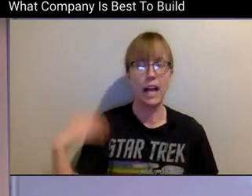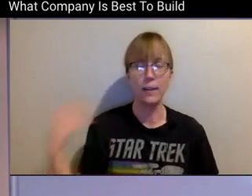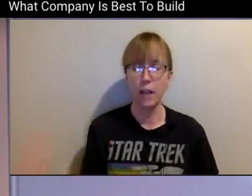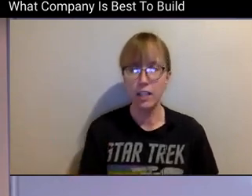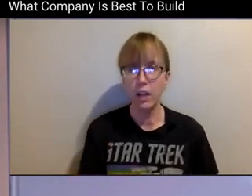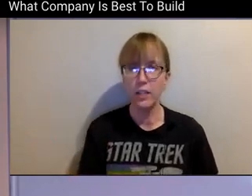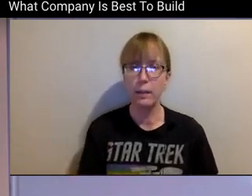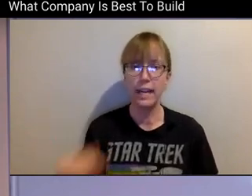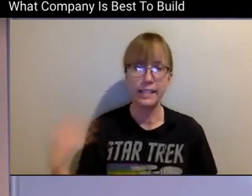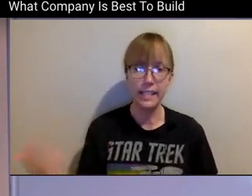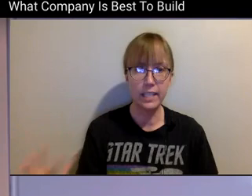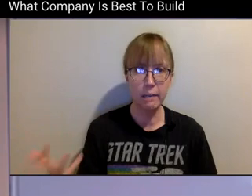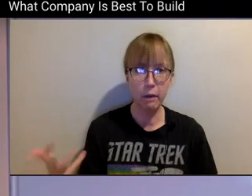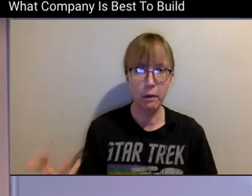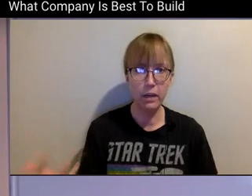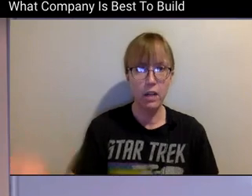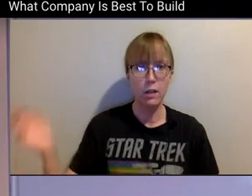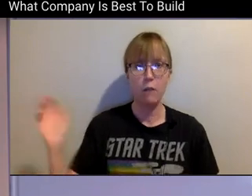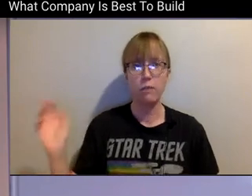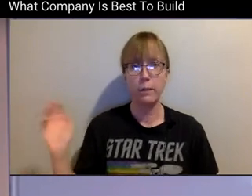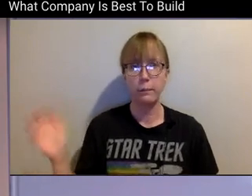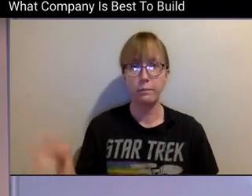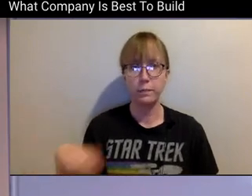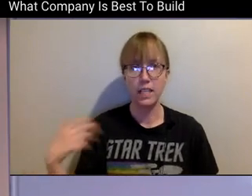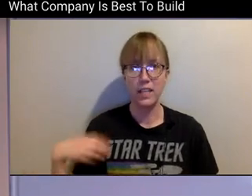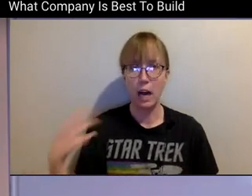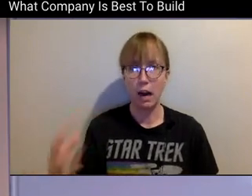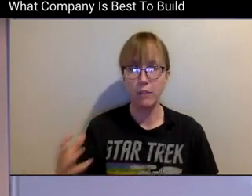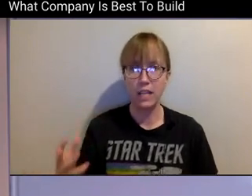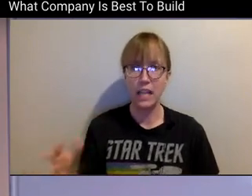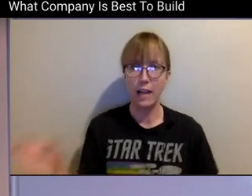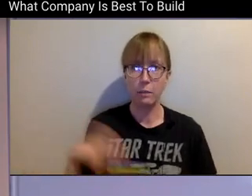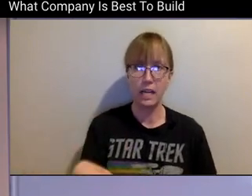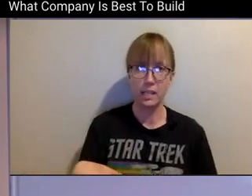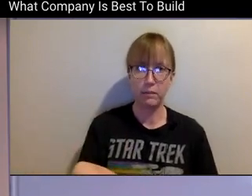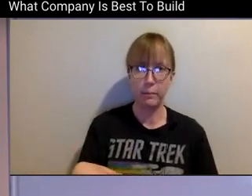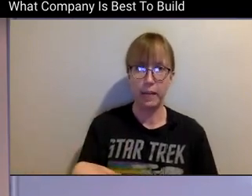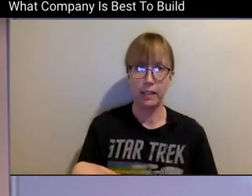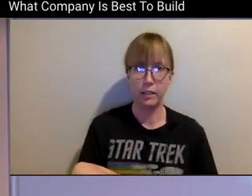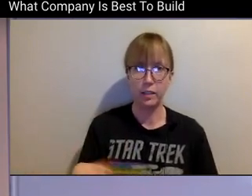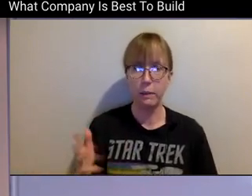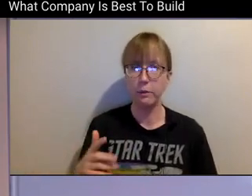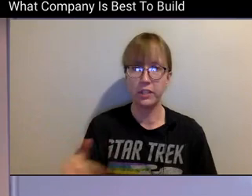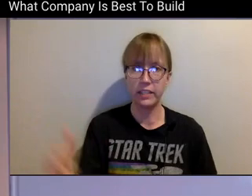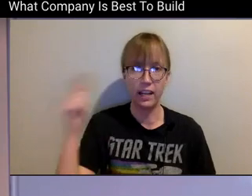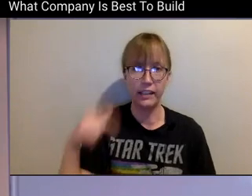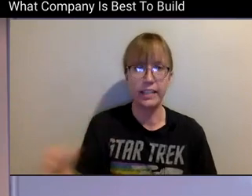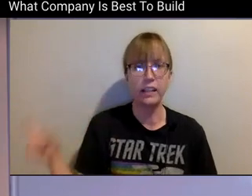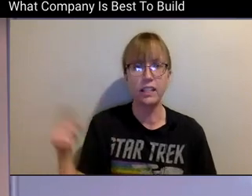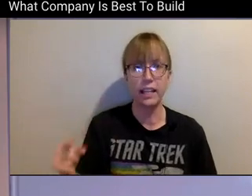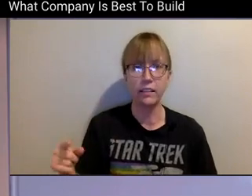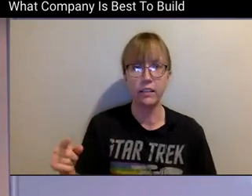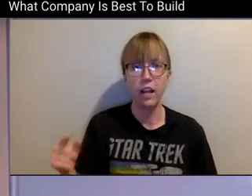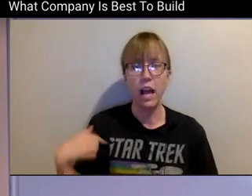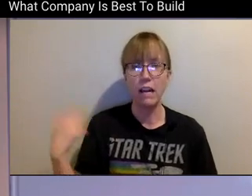they're saying, I lost all this money, I need to keep going because of the off chance that I could make some of it back. So people are just stuck in this